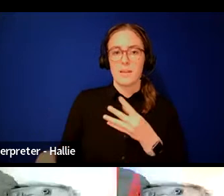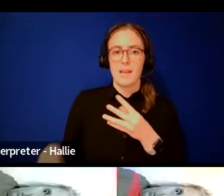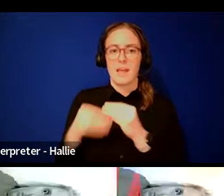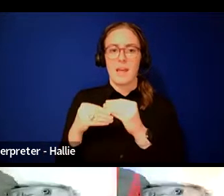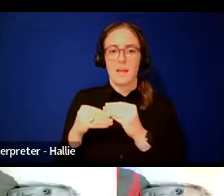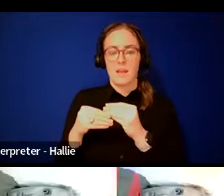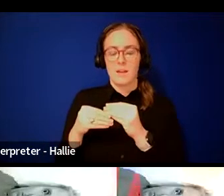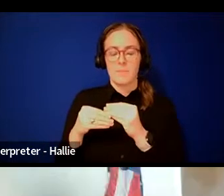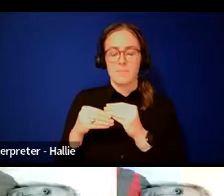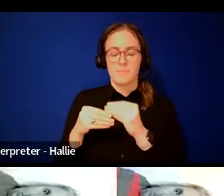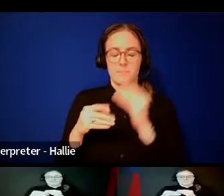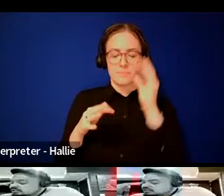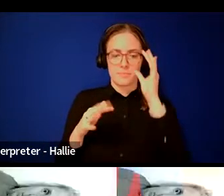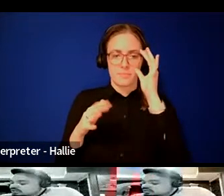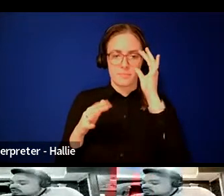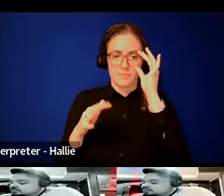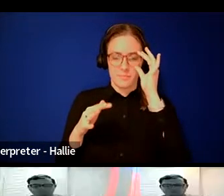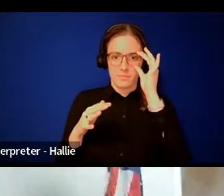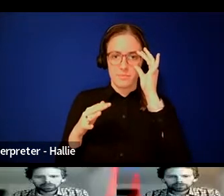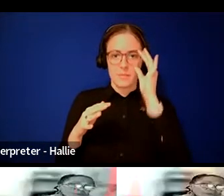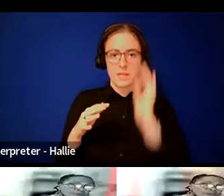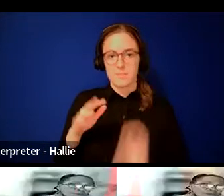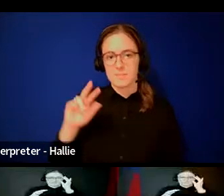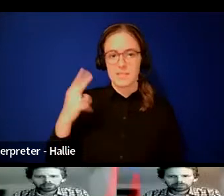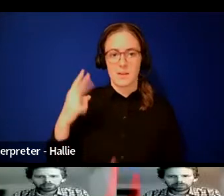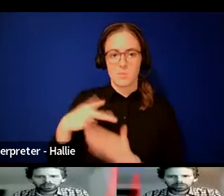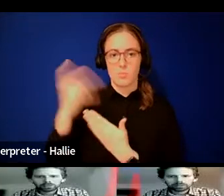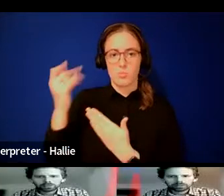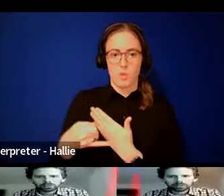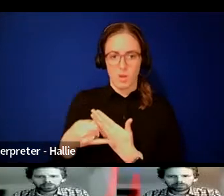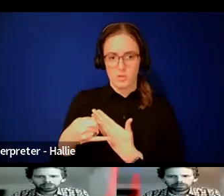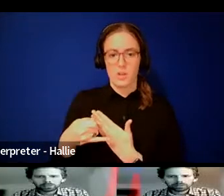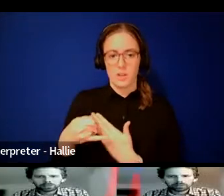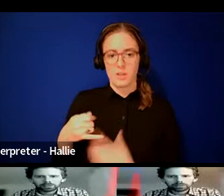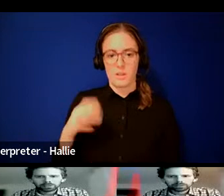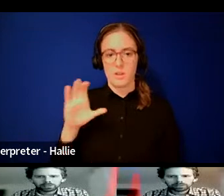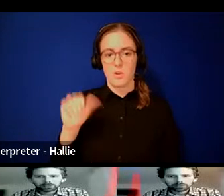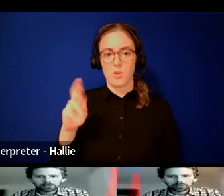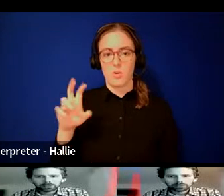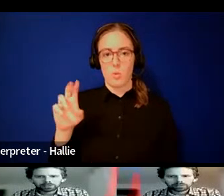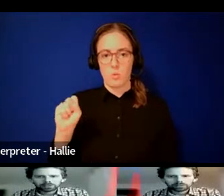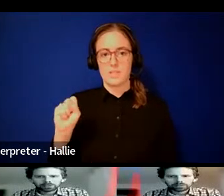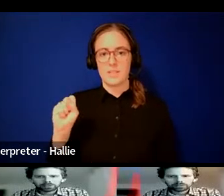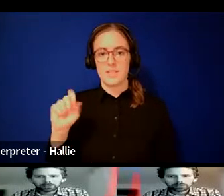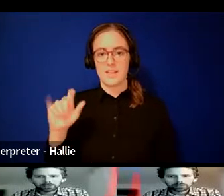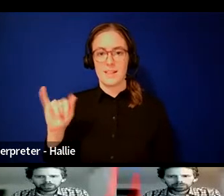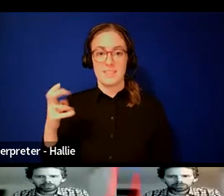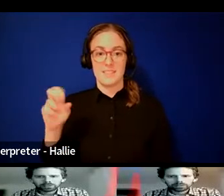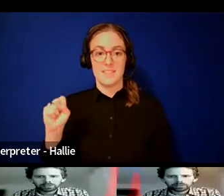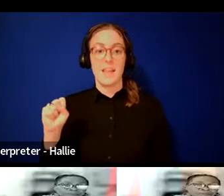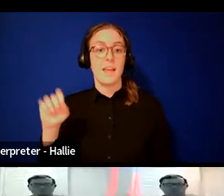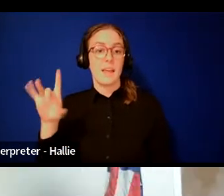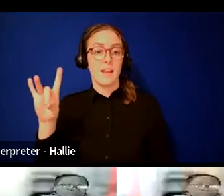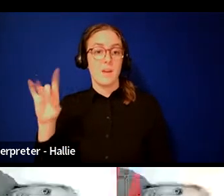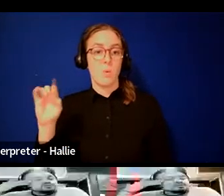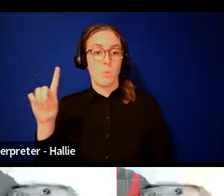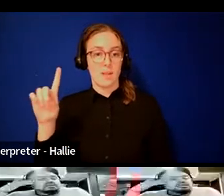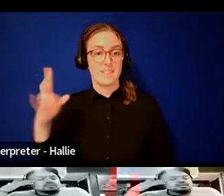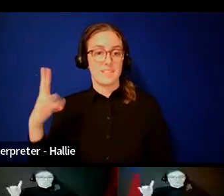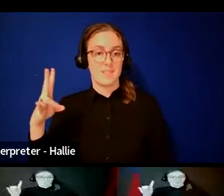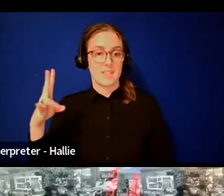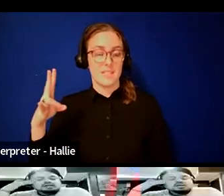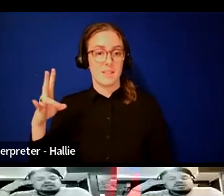add the additional project being presented by Carlos Iglesias Group at 801 17th Street Northeast, which